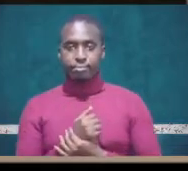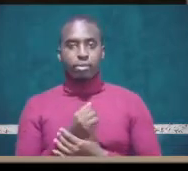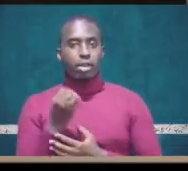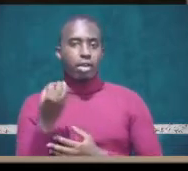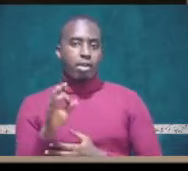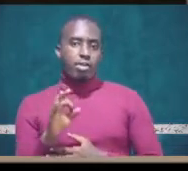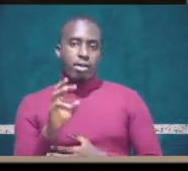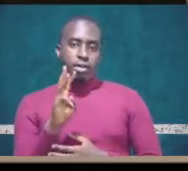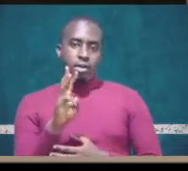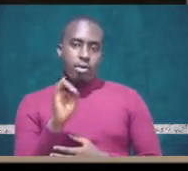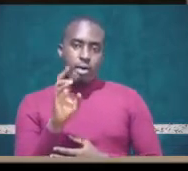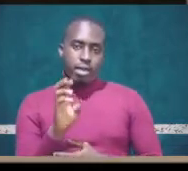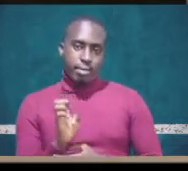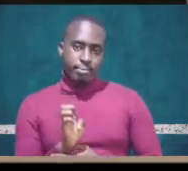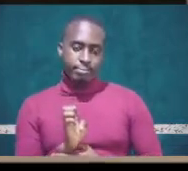of the wire